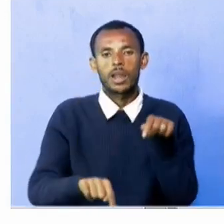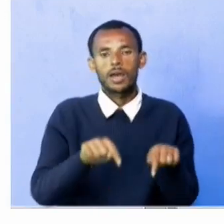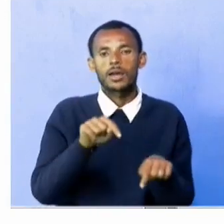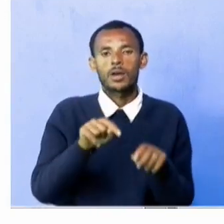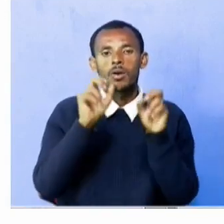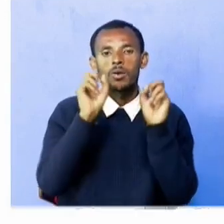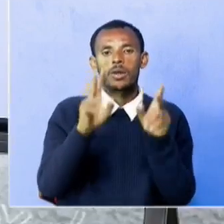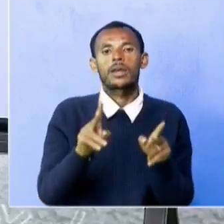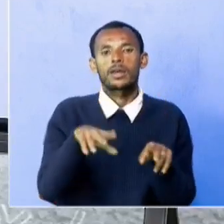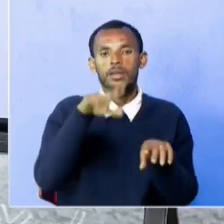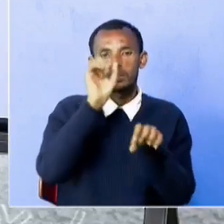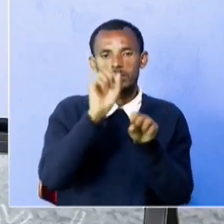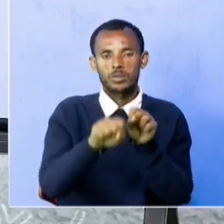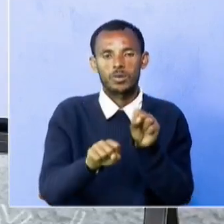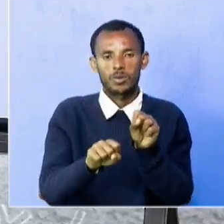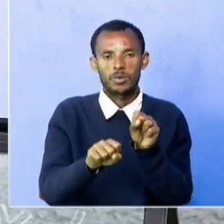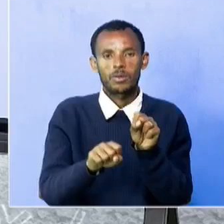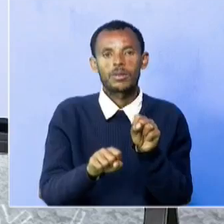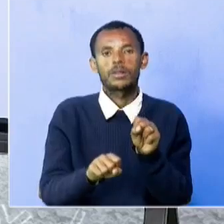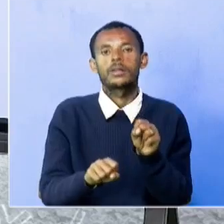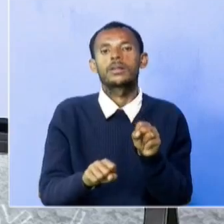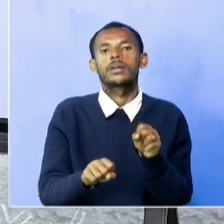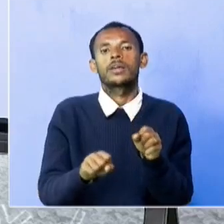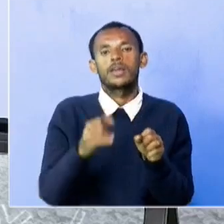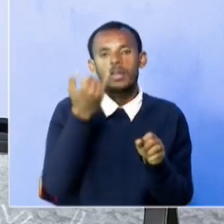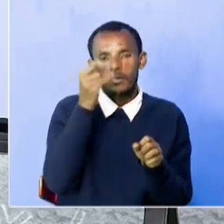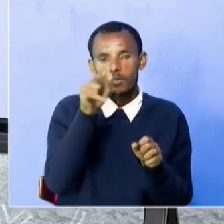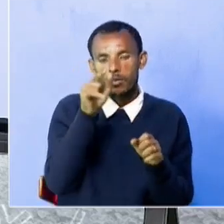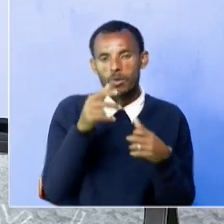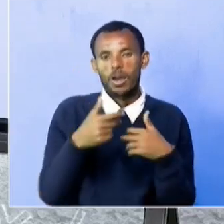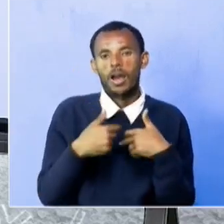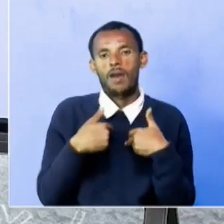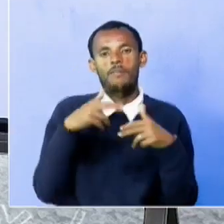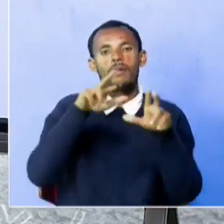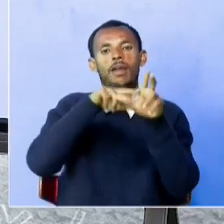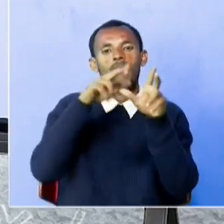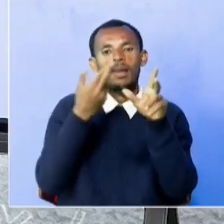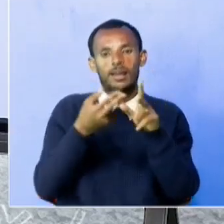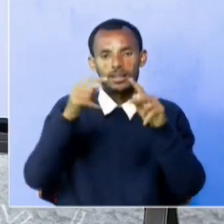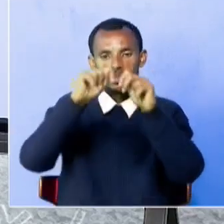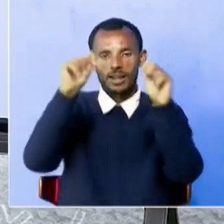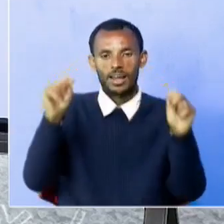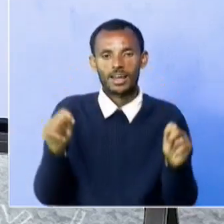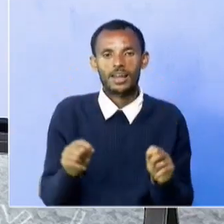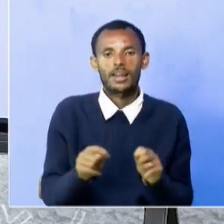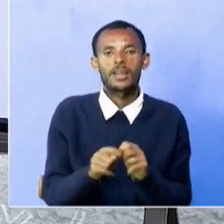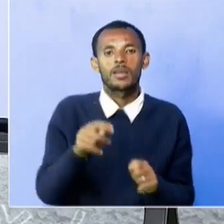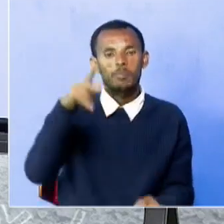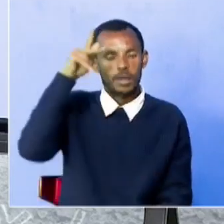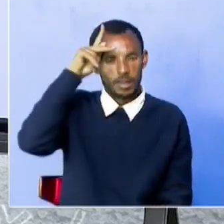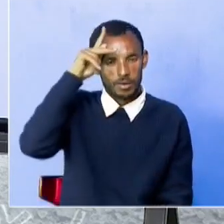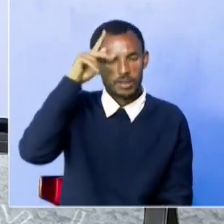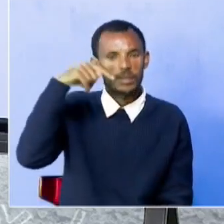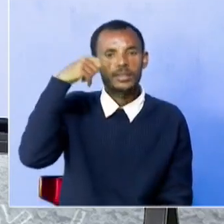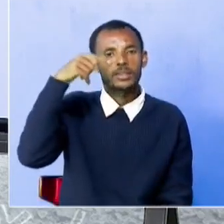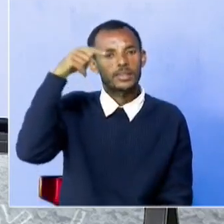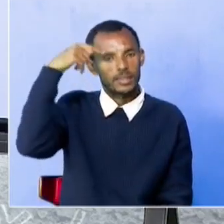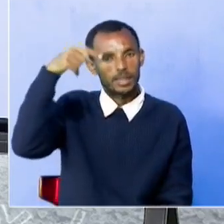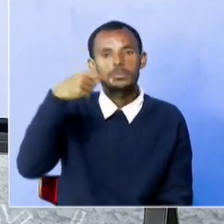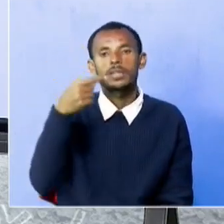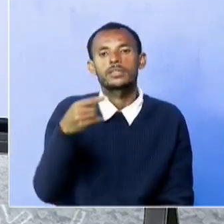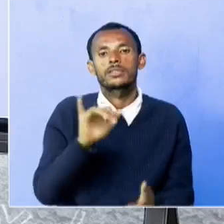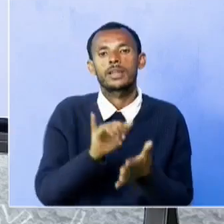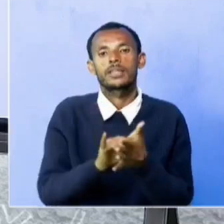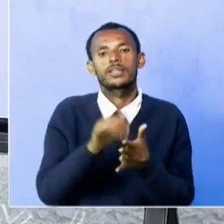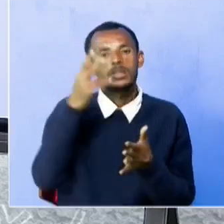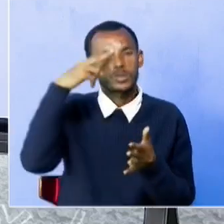Okay, so if you have a right angle triangle, Pythagoras theorem states that the